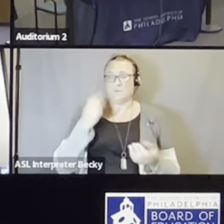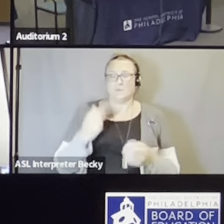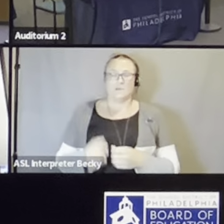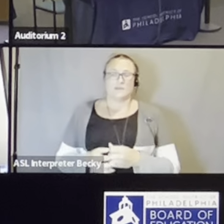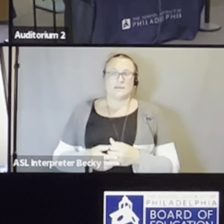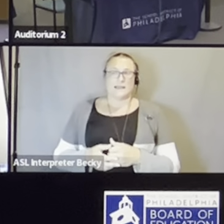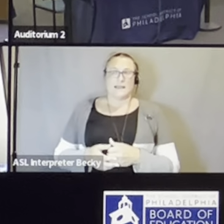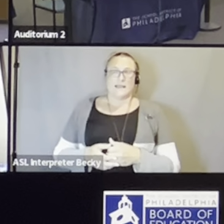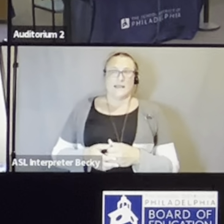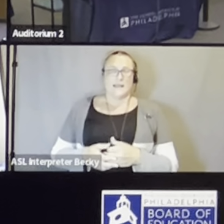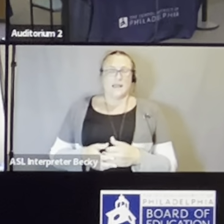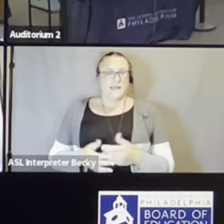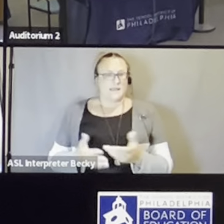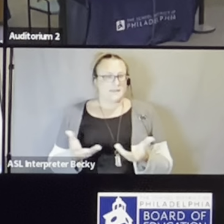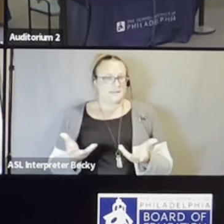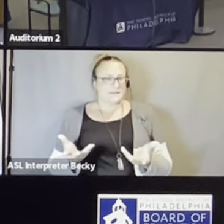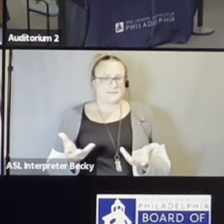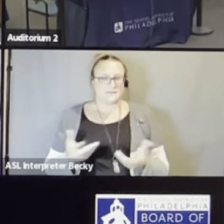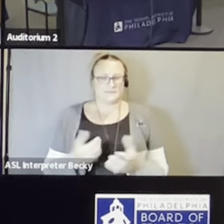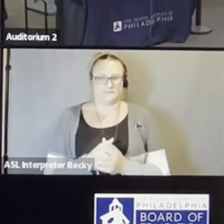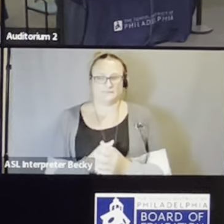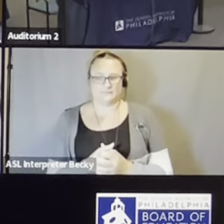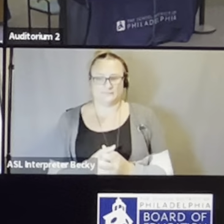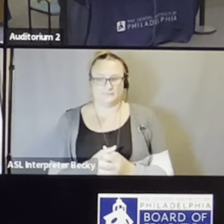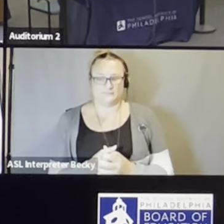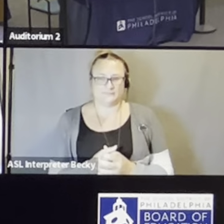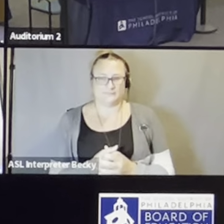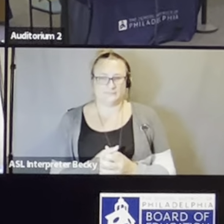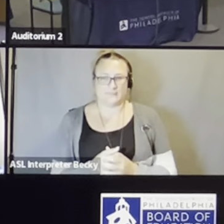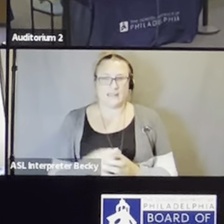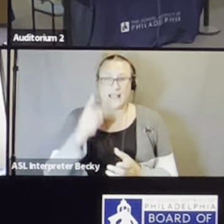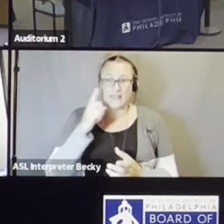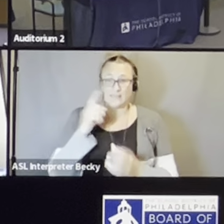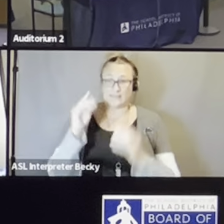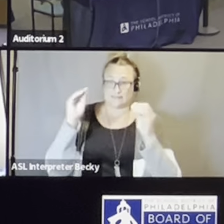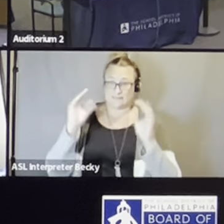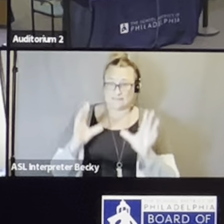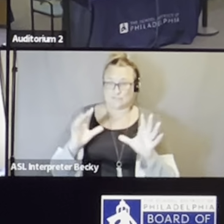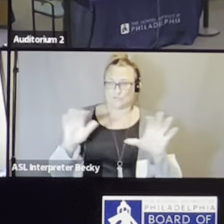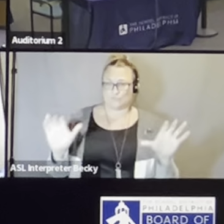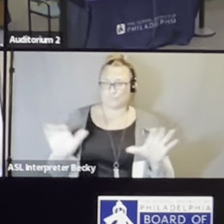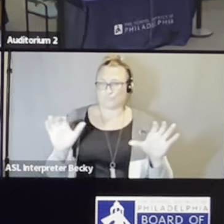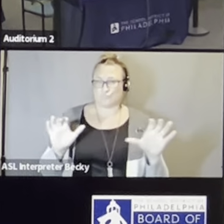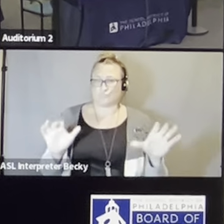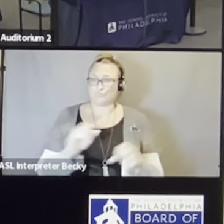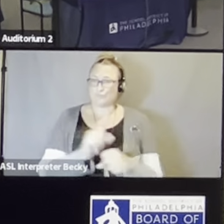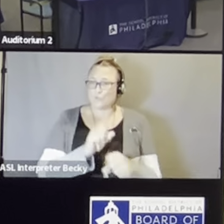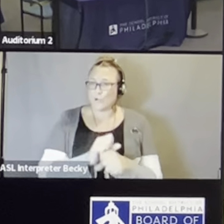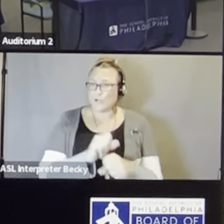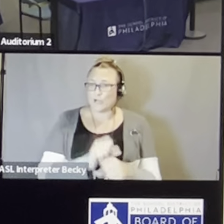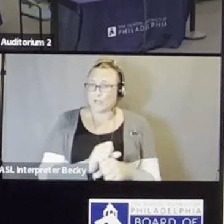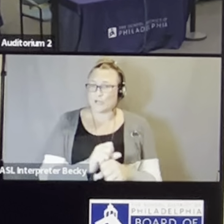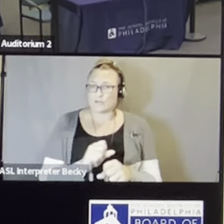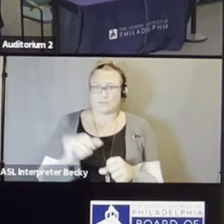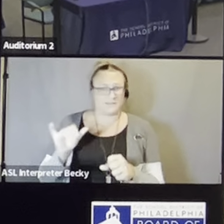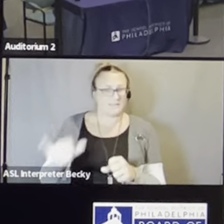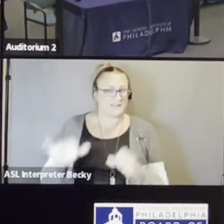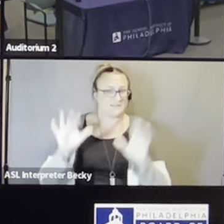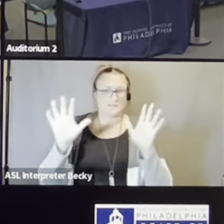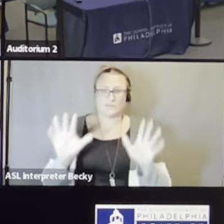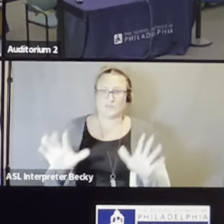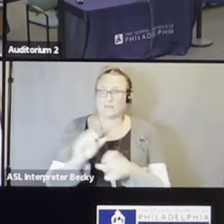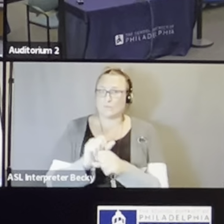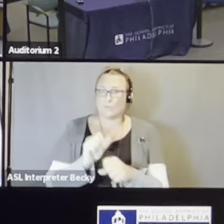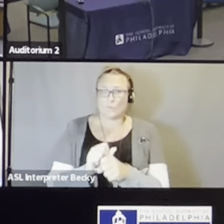want to, I think that the work that the teachers have done or the educators have done is incredible work. It's